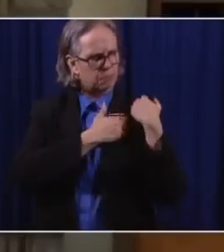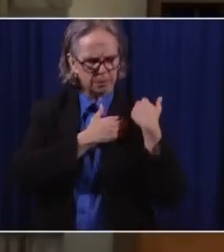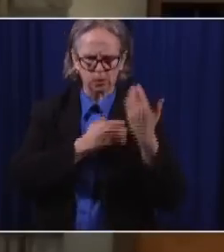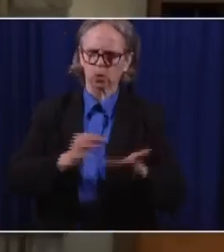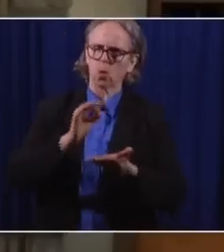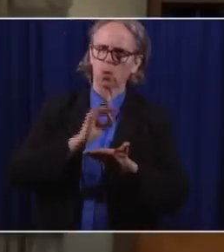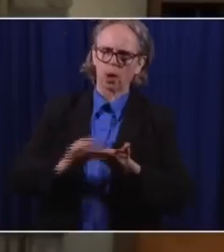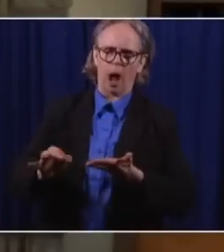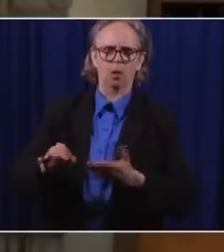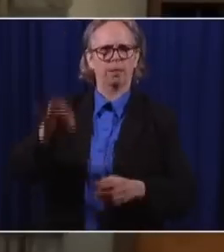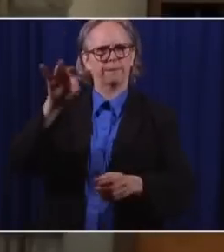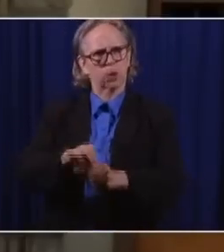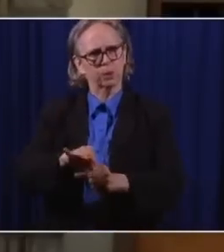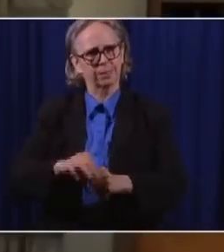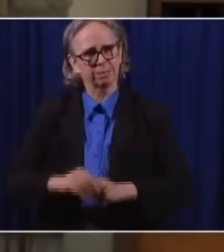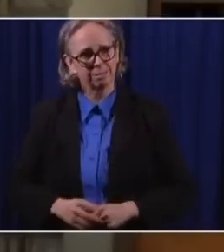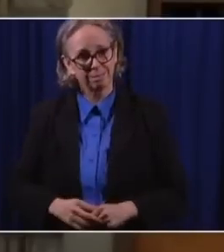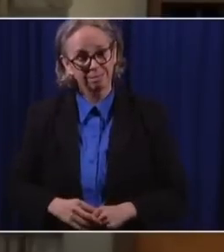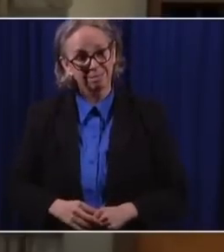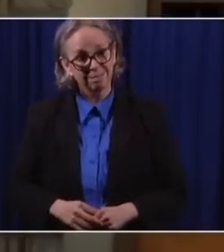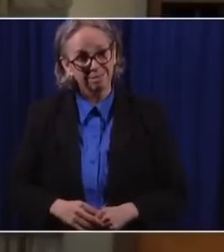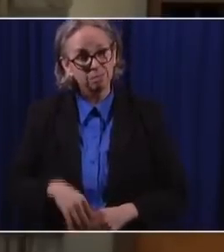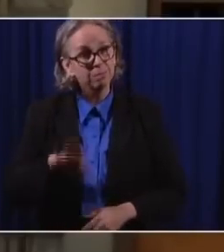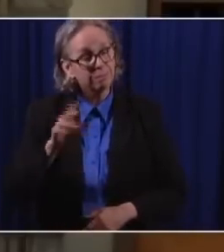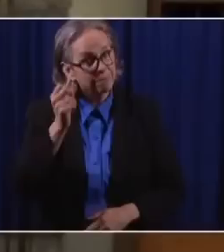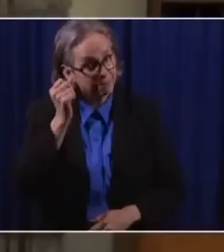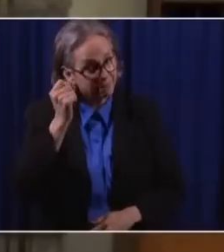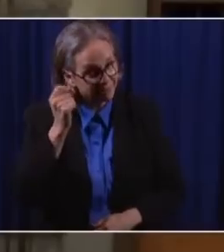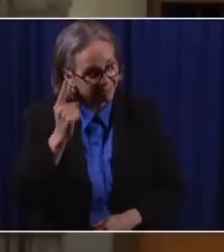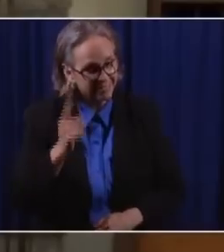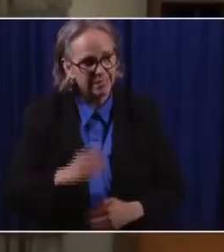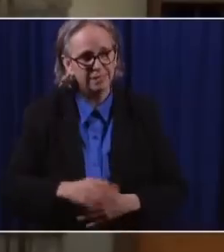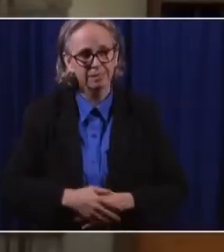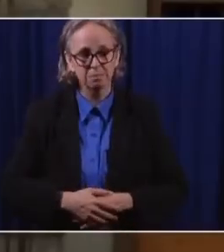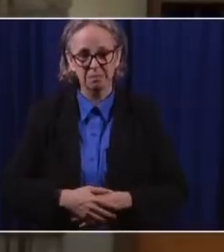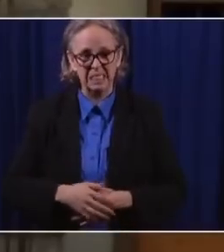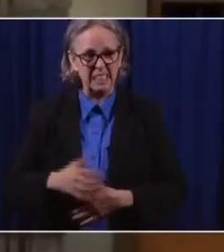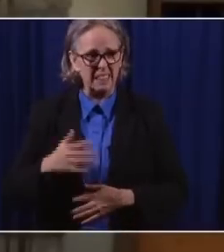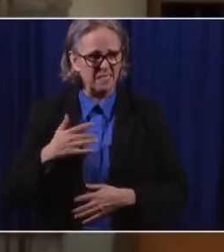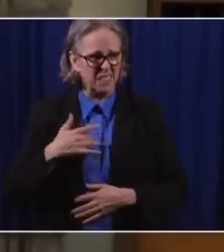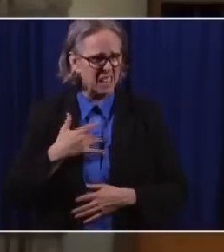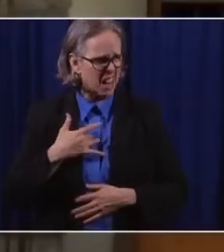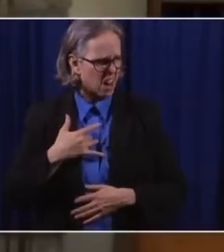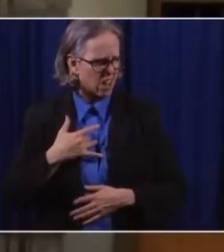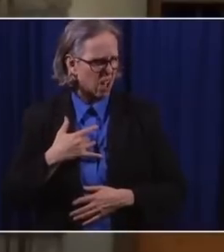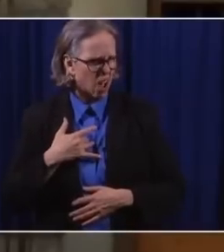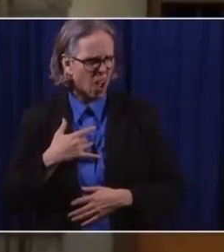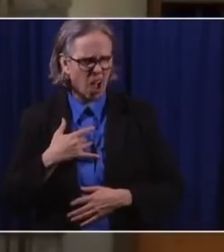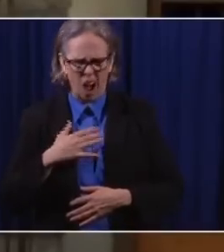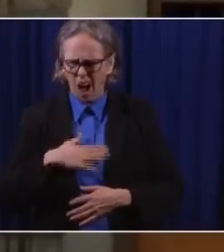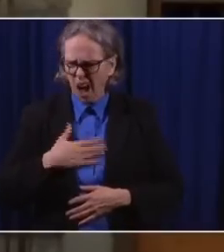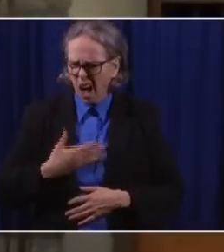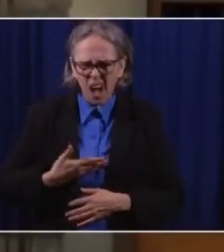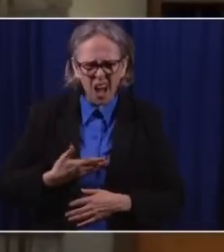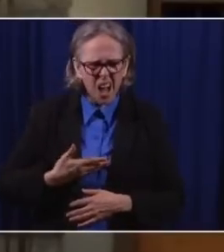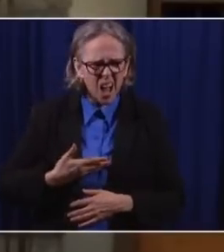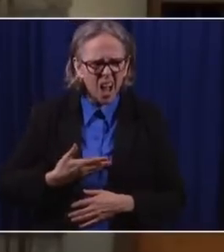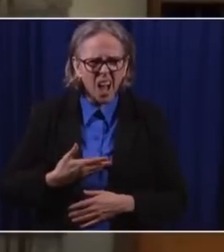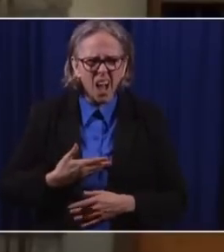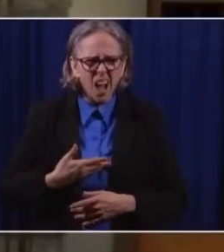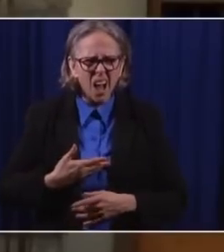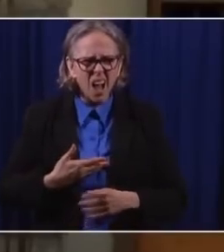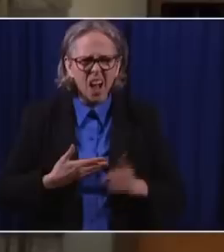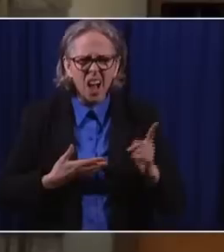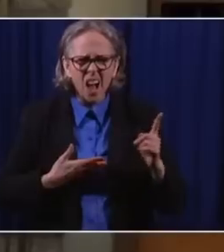the same time, we should not be upset that a candidate decides to file a